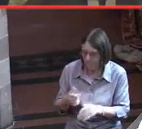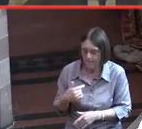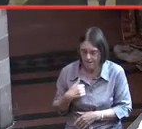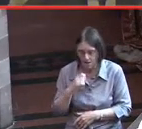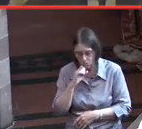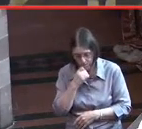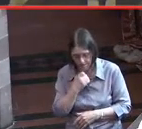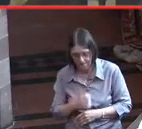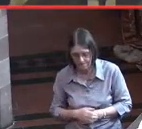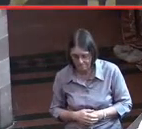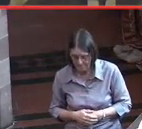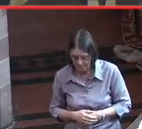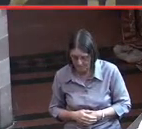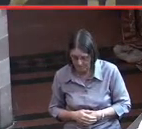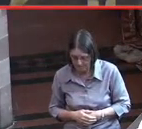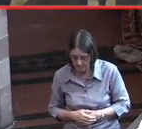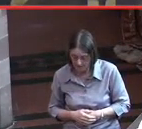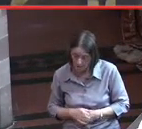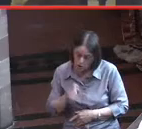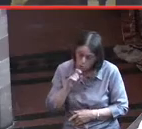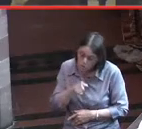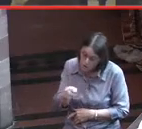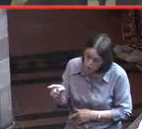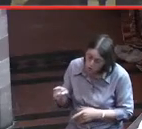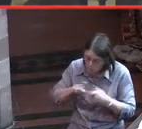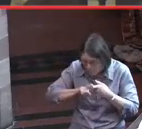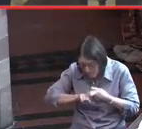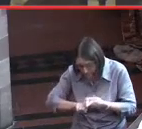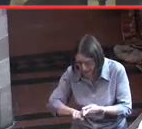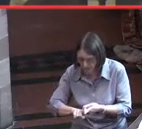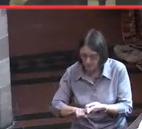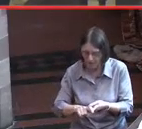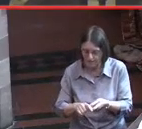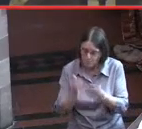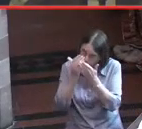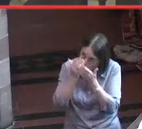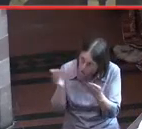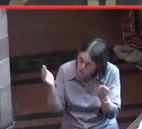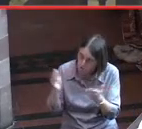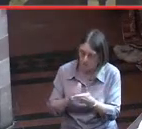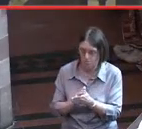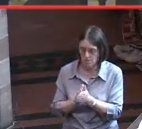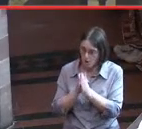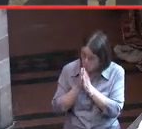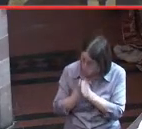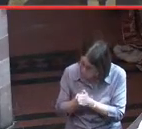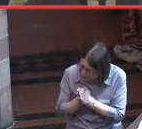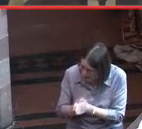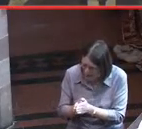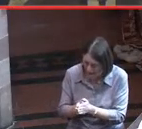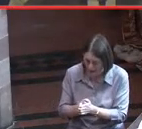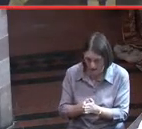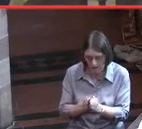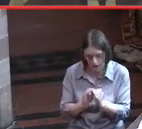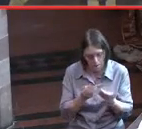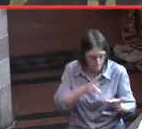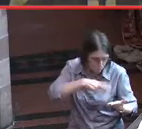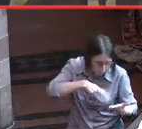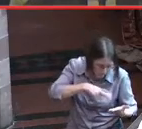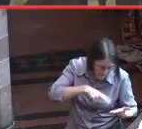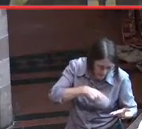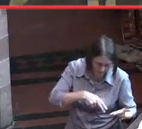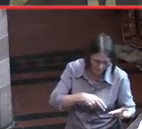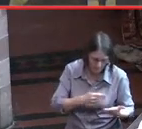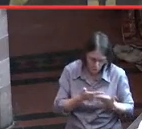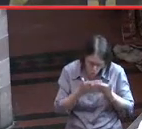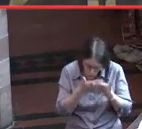Will you be faithful in worship, in prayer, in the reading of Holy Scriptures, and those studies which